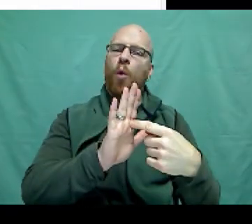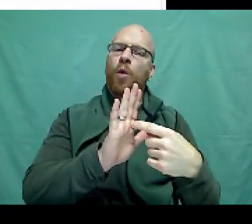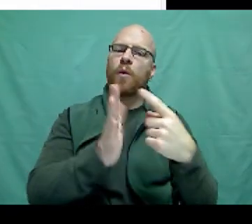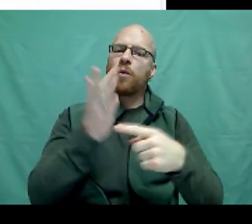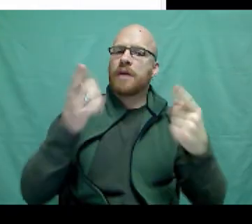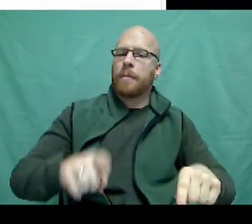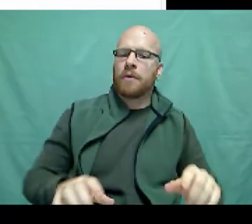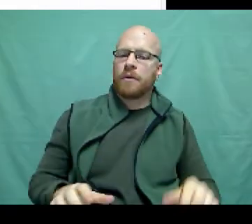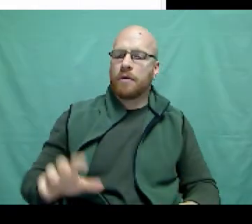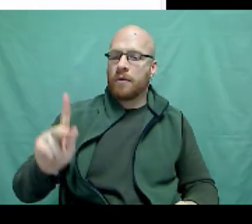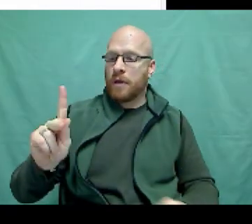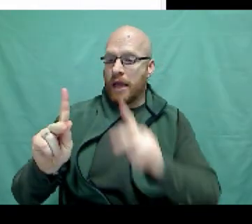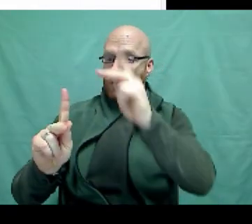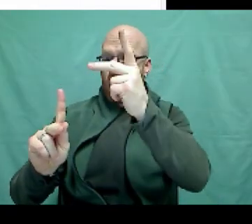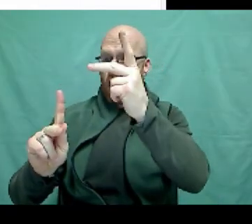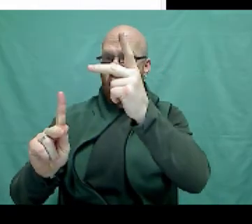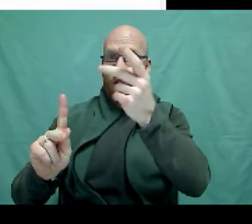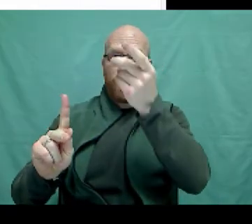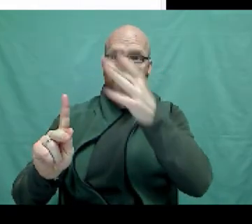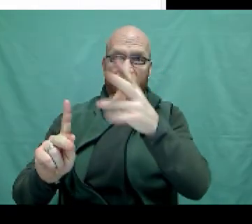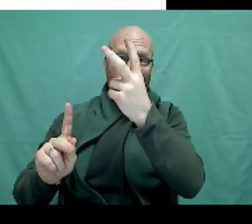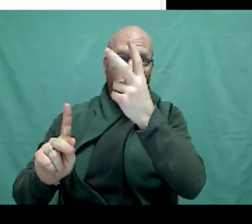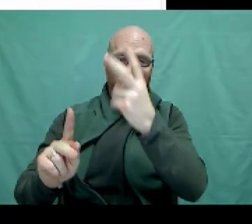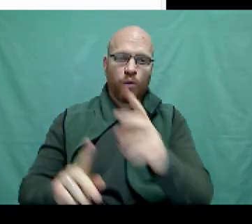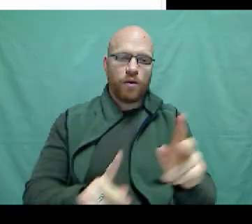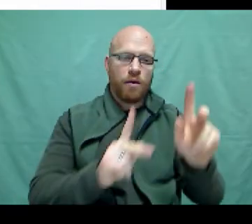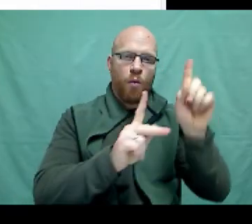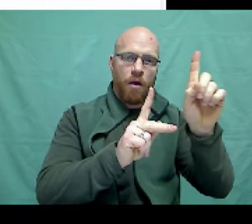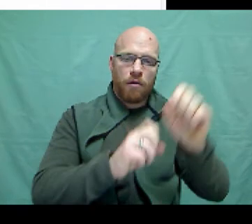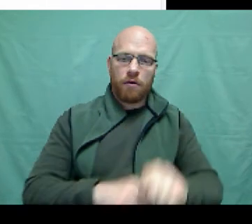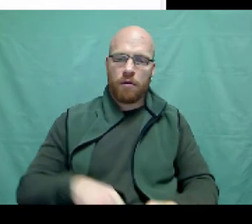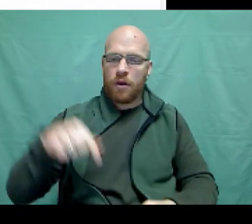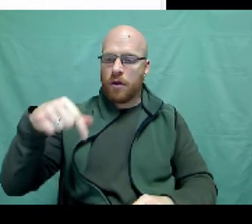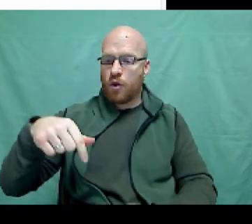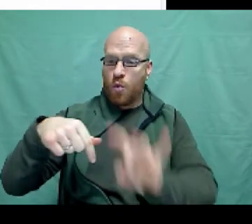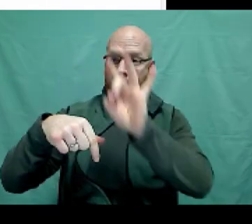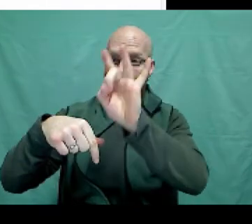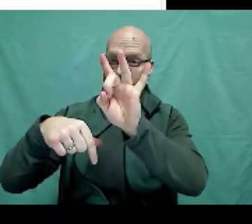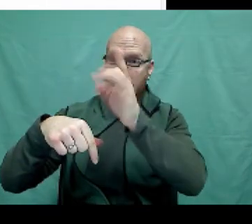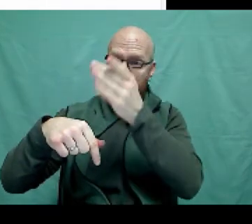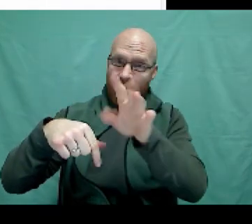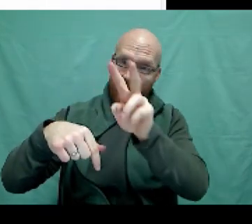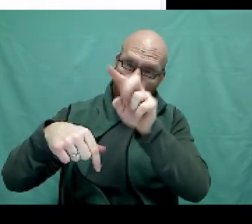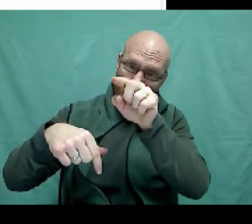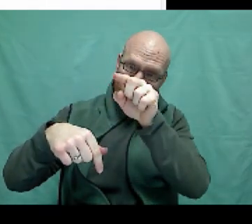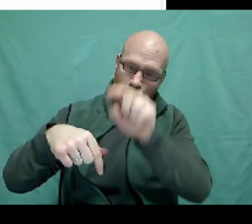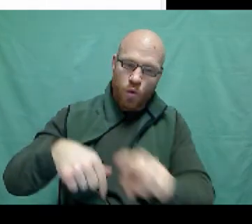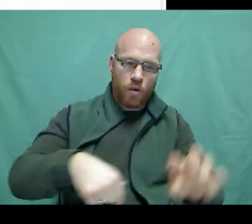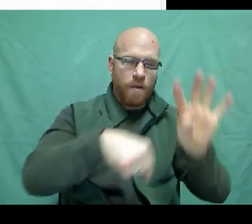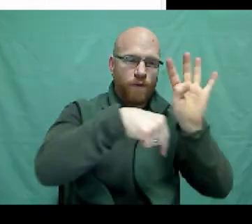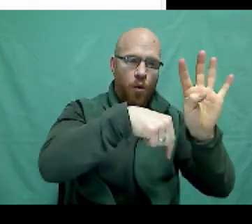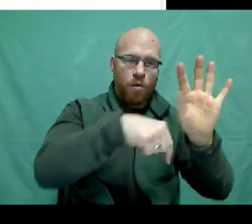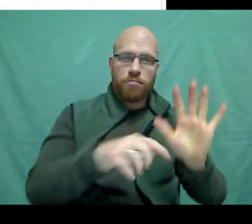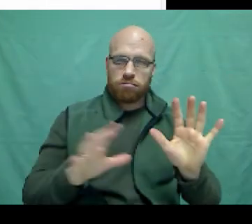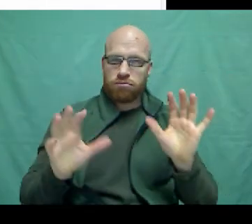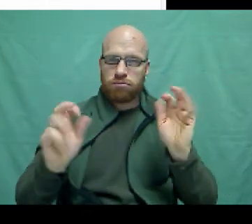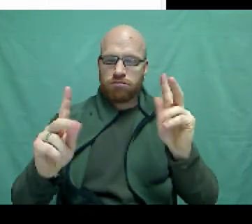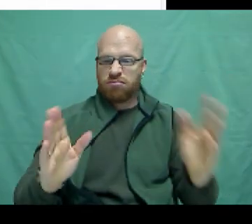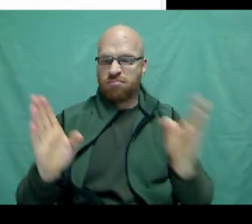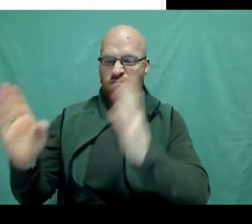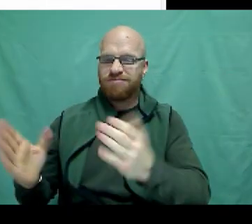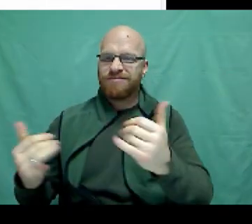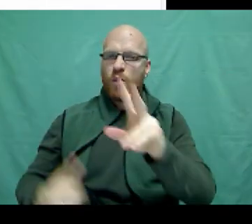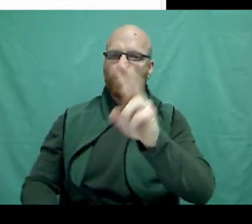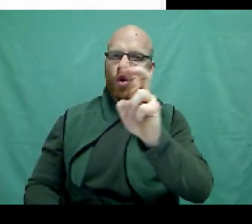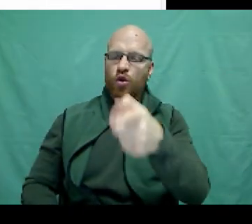Really, you don't have to write k to the first power, but I'm doing that for illustrative purposes. So, to the 8th, divide 8 by